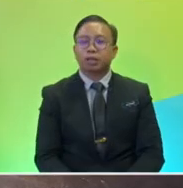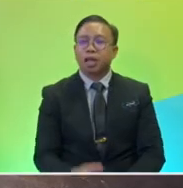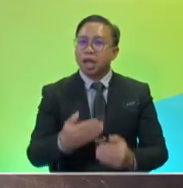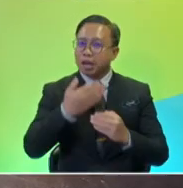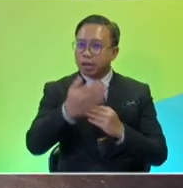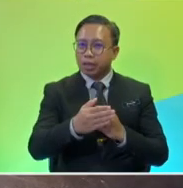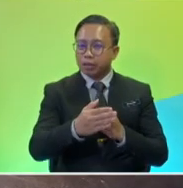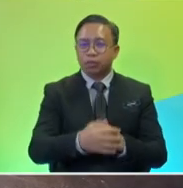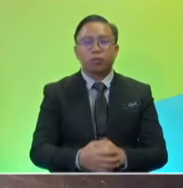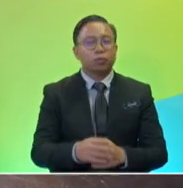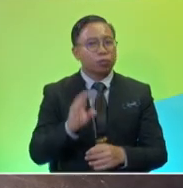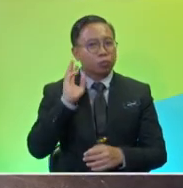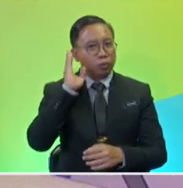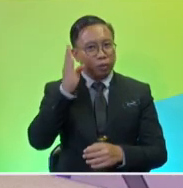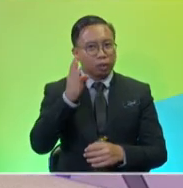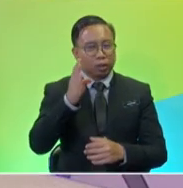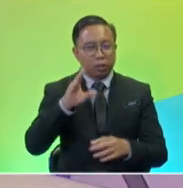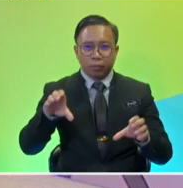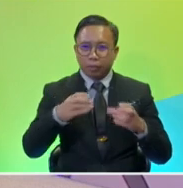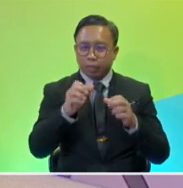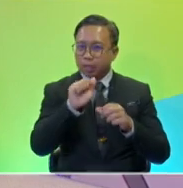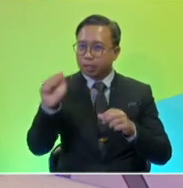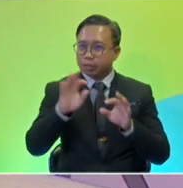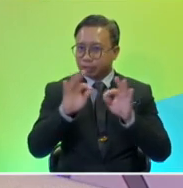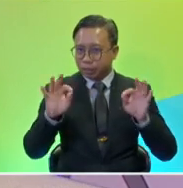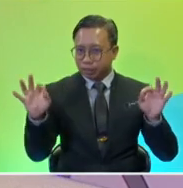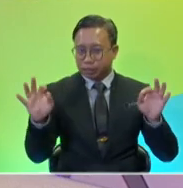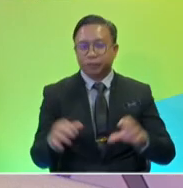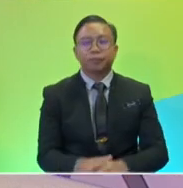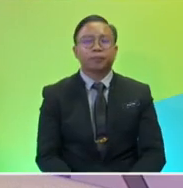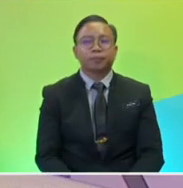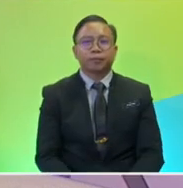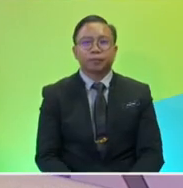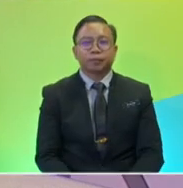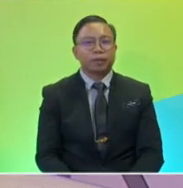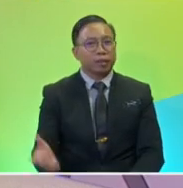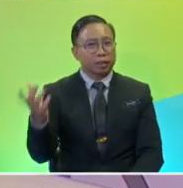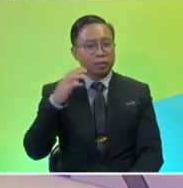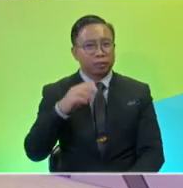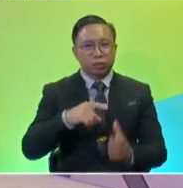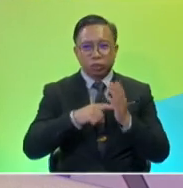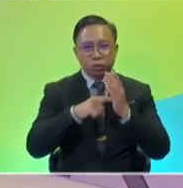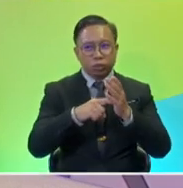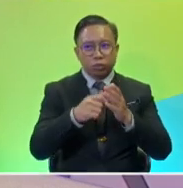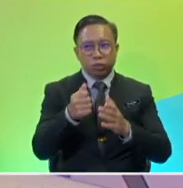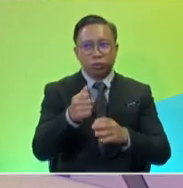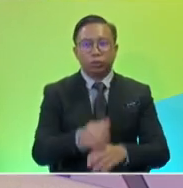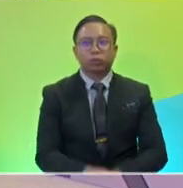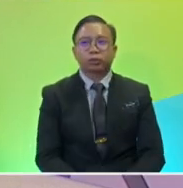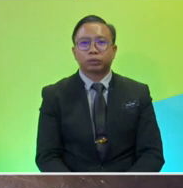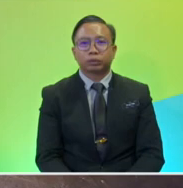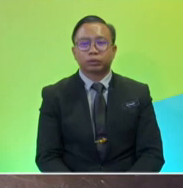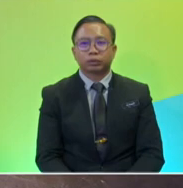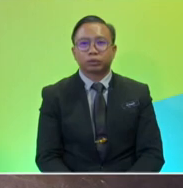segment would be learning about making sentences. Okay. Okay. Okay. Let me show you the